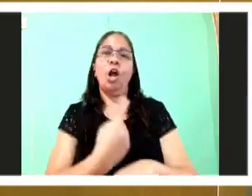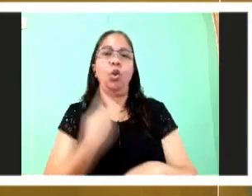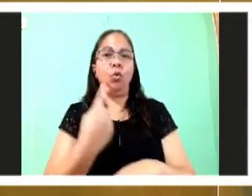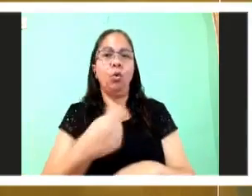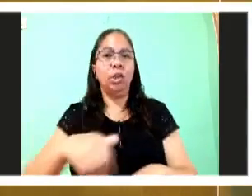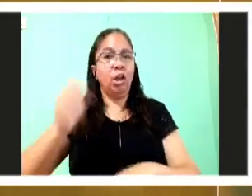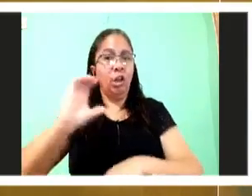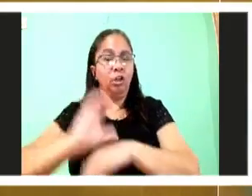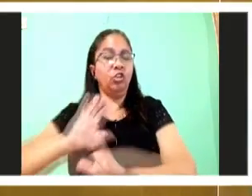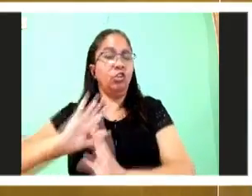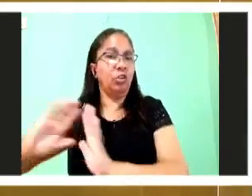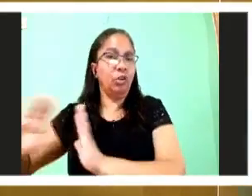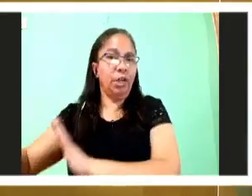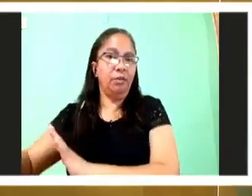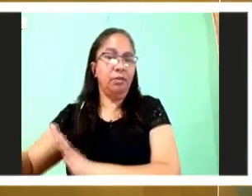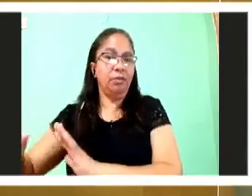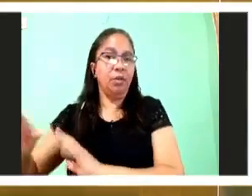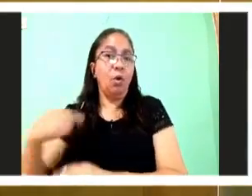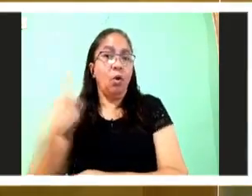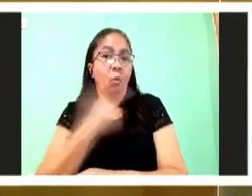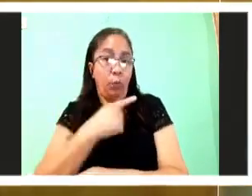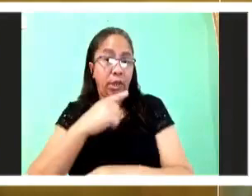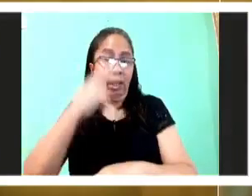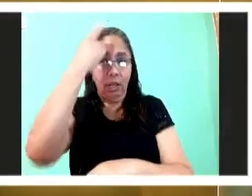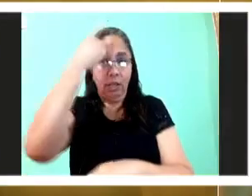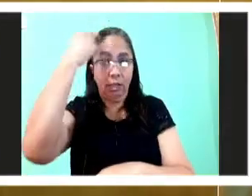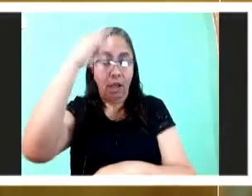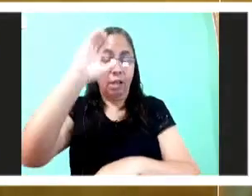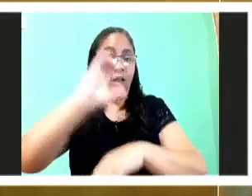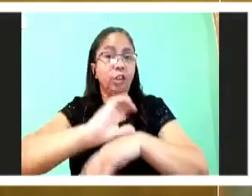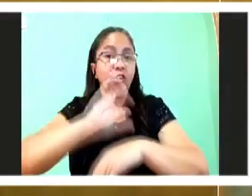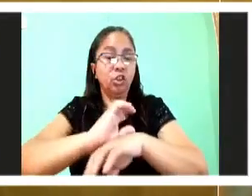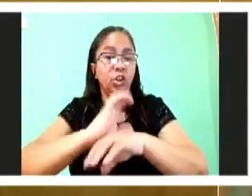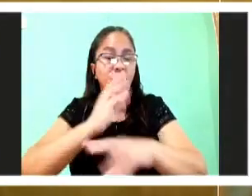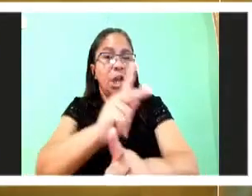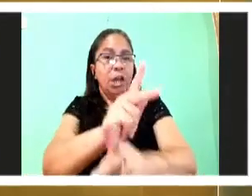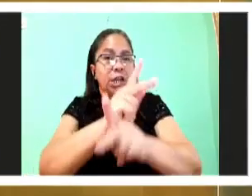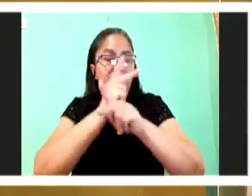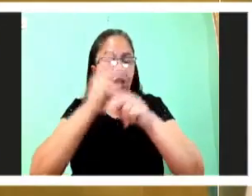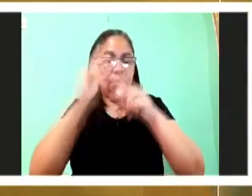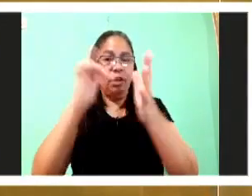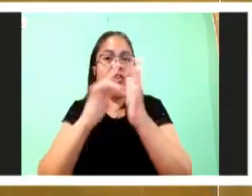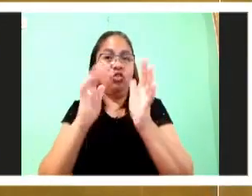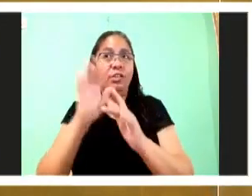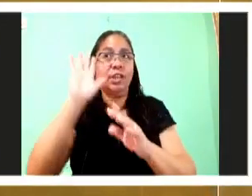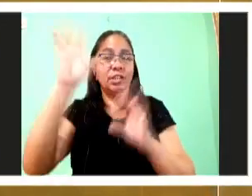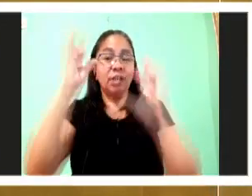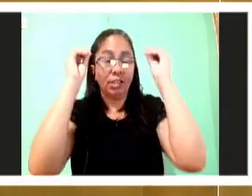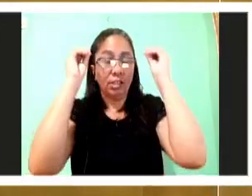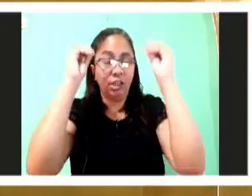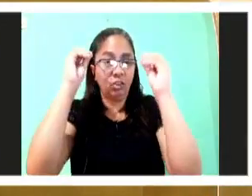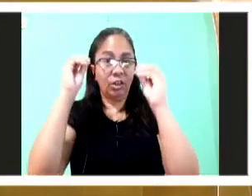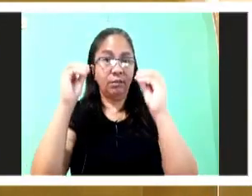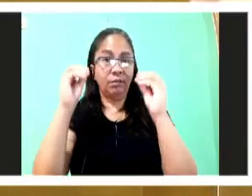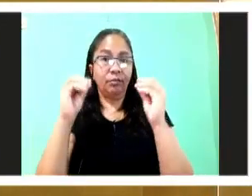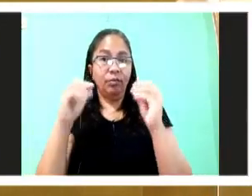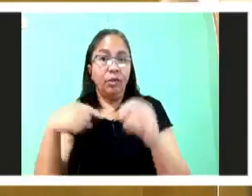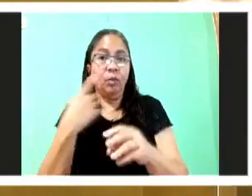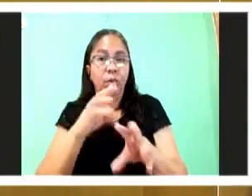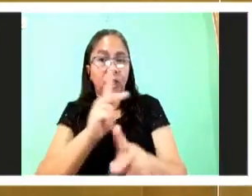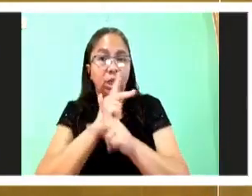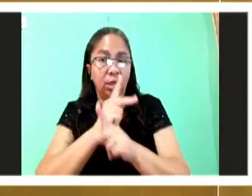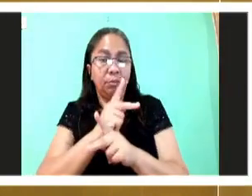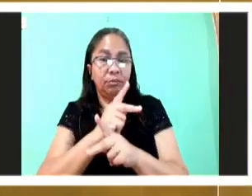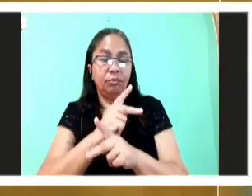who keeps the teaching that Jesus has given from the beginning. And many say that makes us outmoded, that we are kind